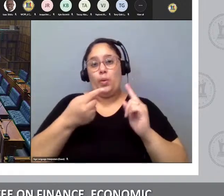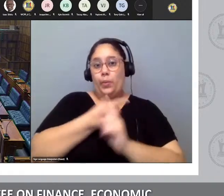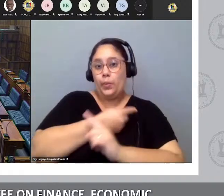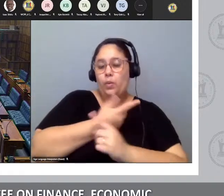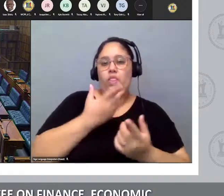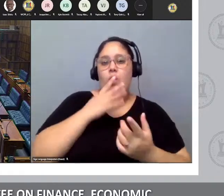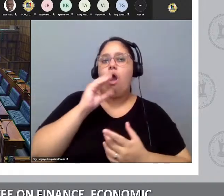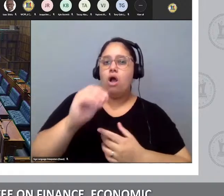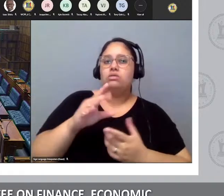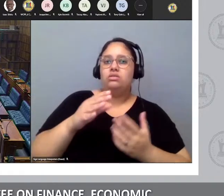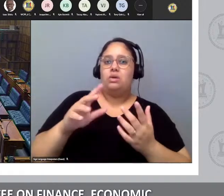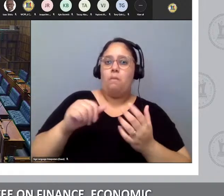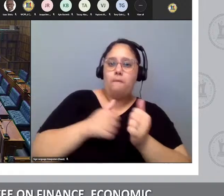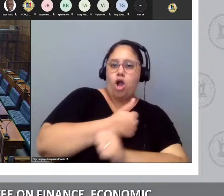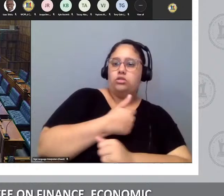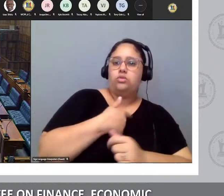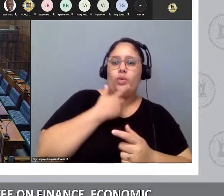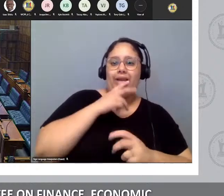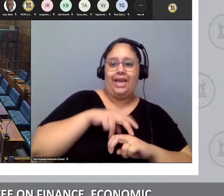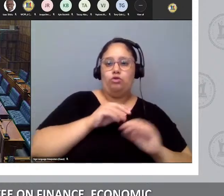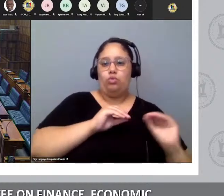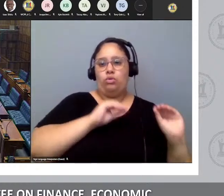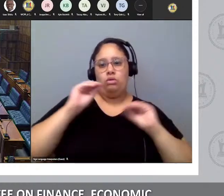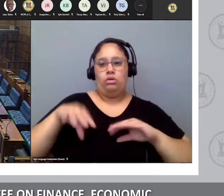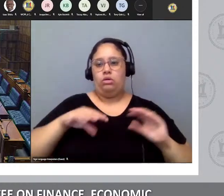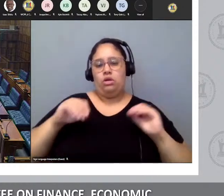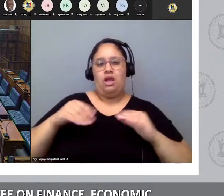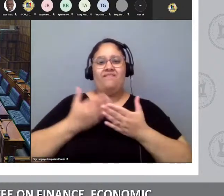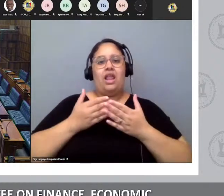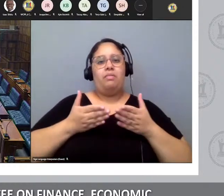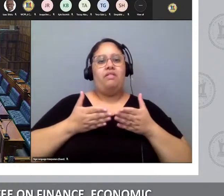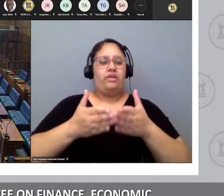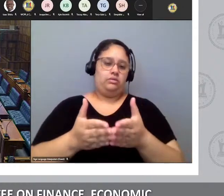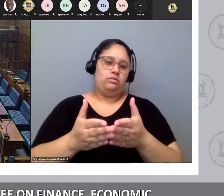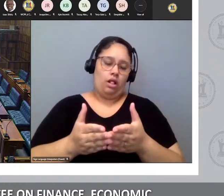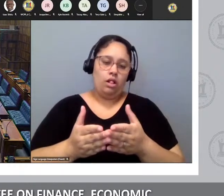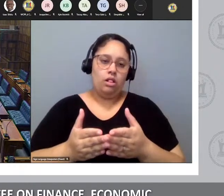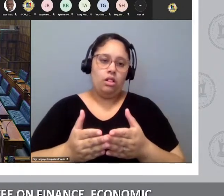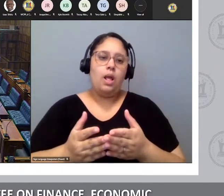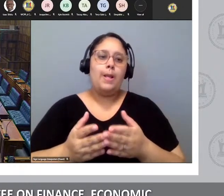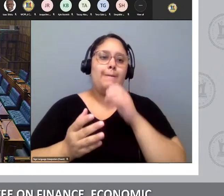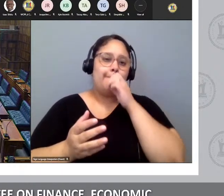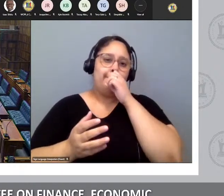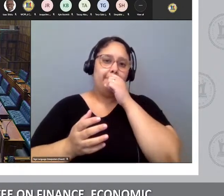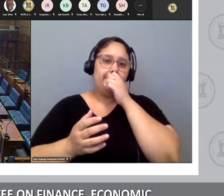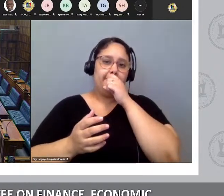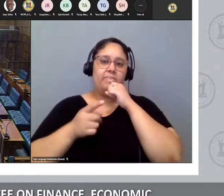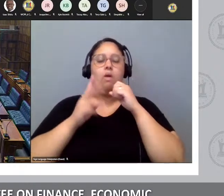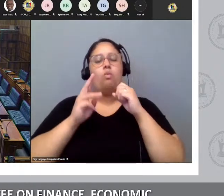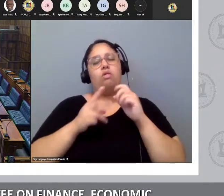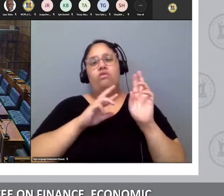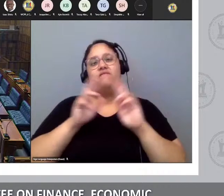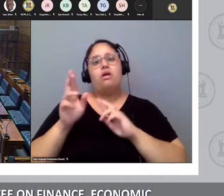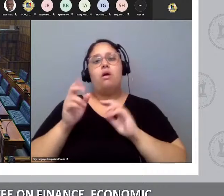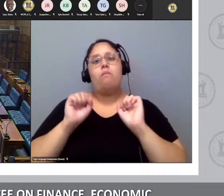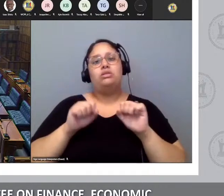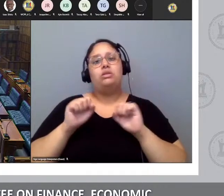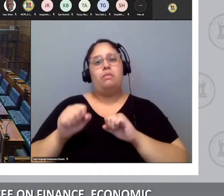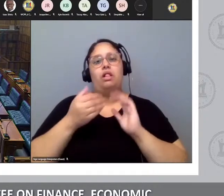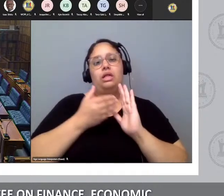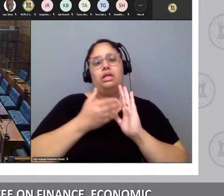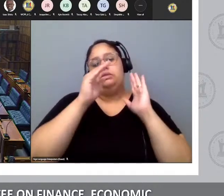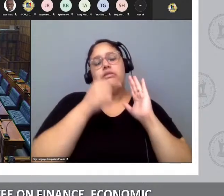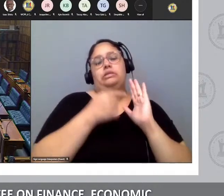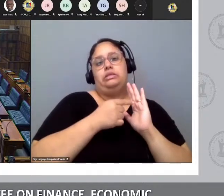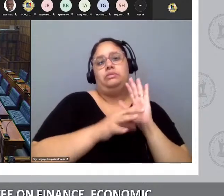call to bypass and say we are loading cargo onto the next available vessel and they will actually what is referred to possibly delete leeting that